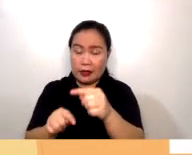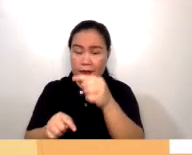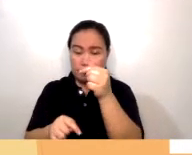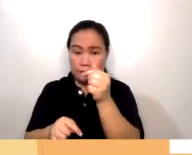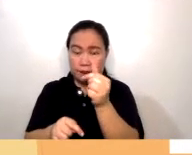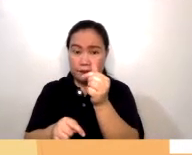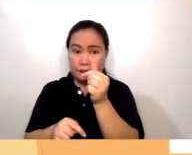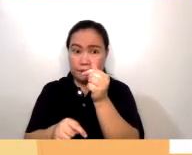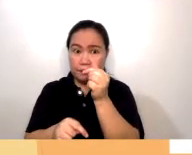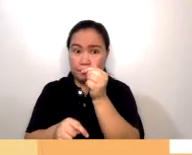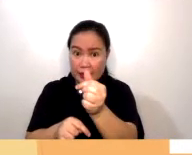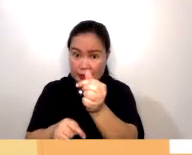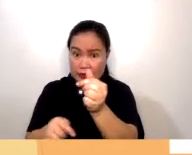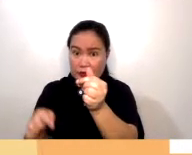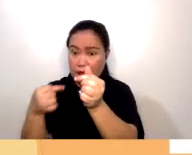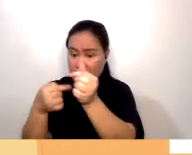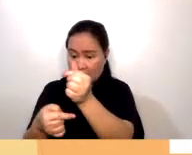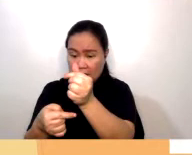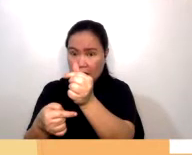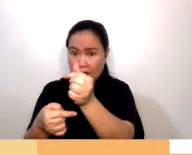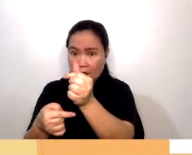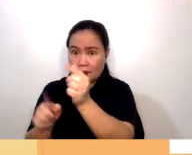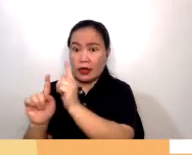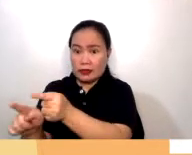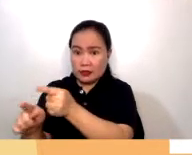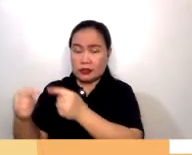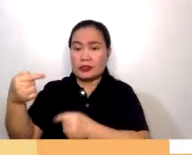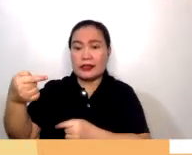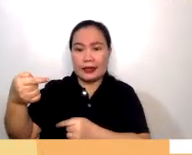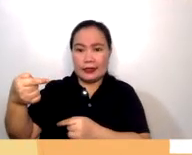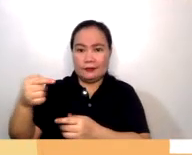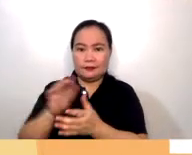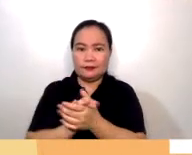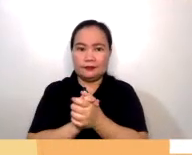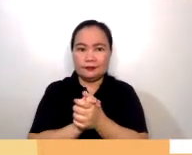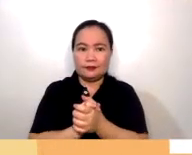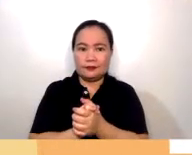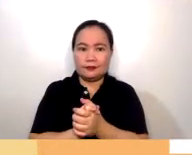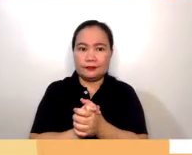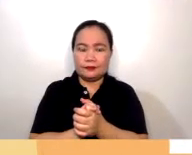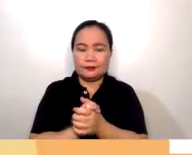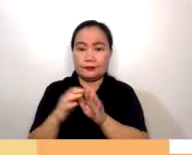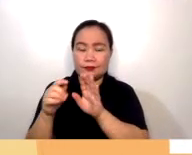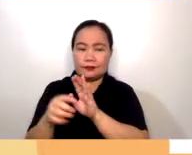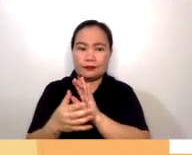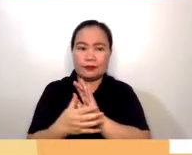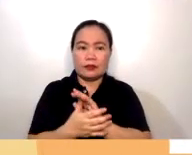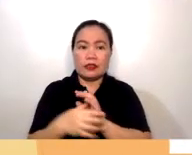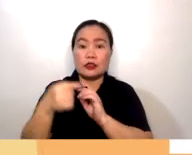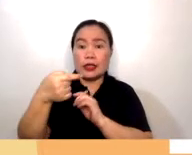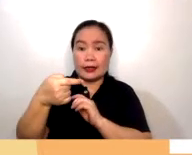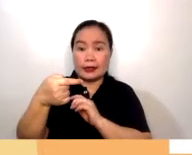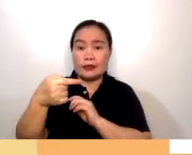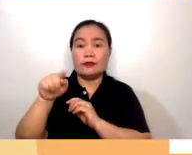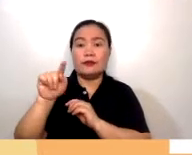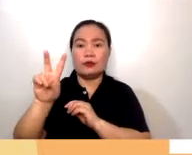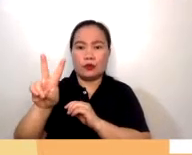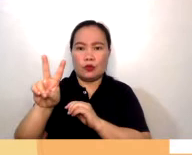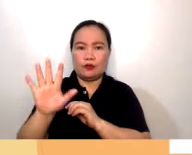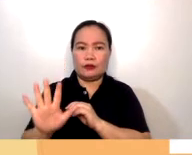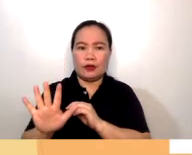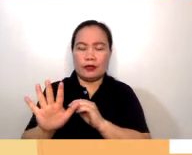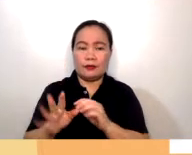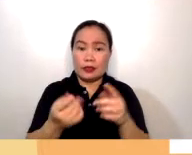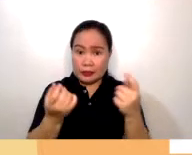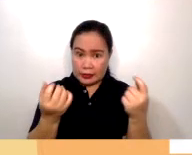isang negative, the answer will be negative. So that's why we have here negative 2 over